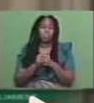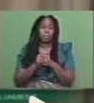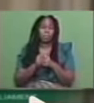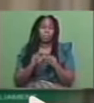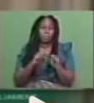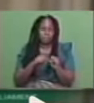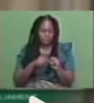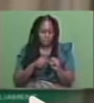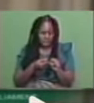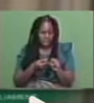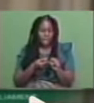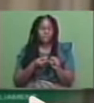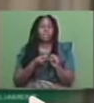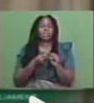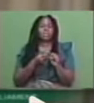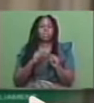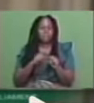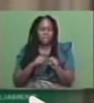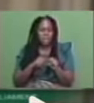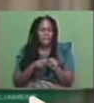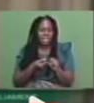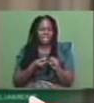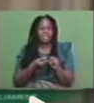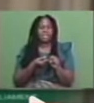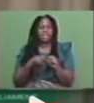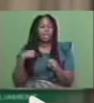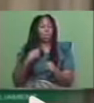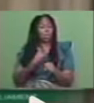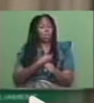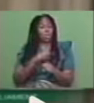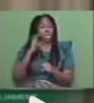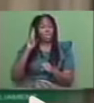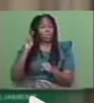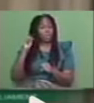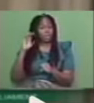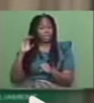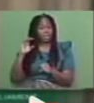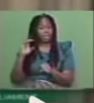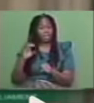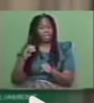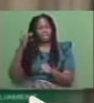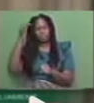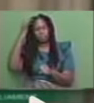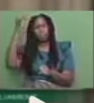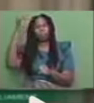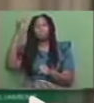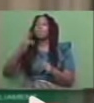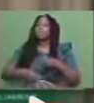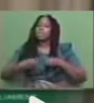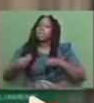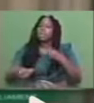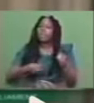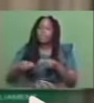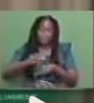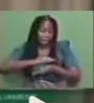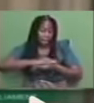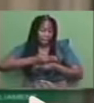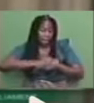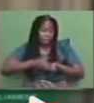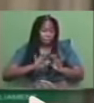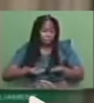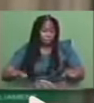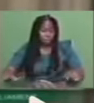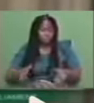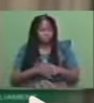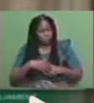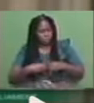journey when we gave all the laptops and we dealt with certain other things in ICT. That same Registrar General project, when